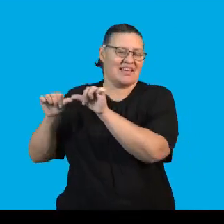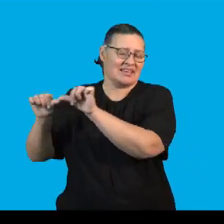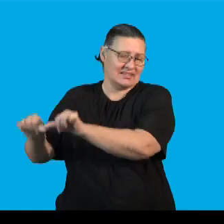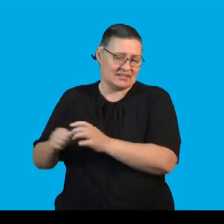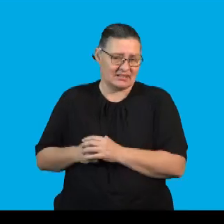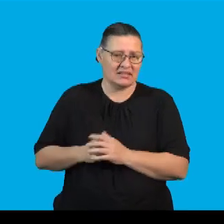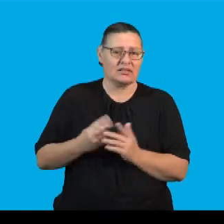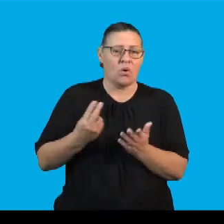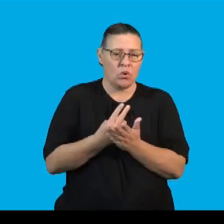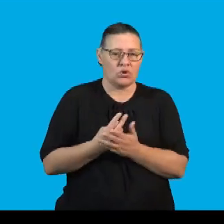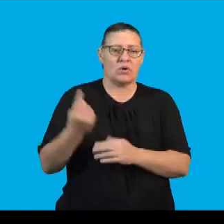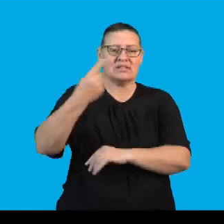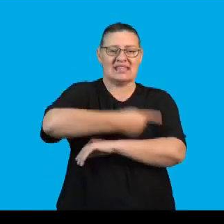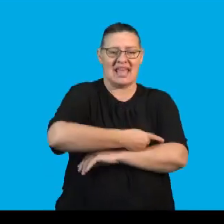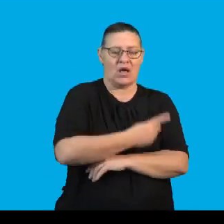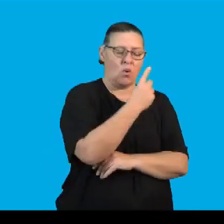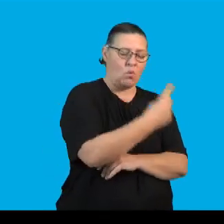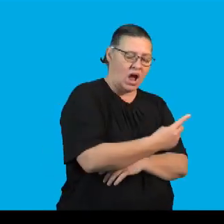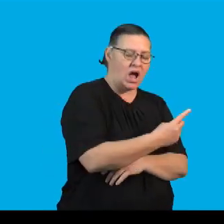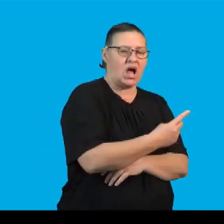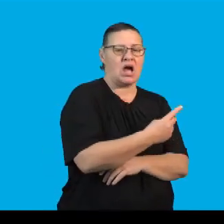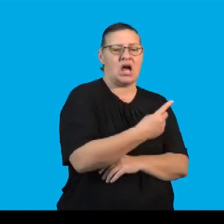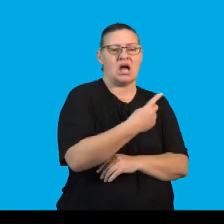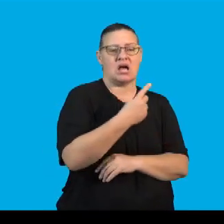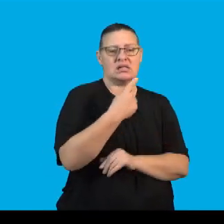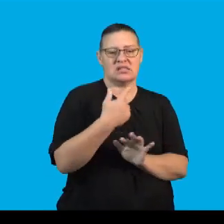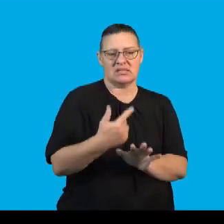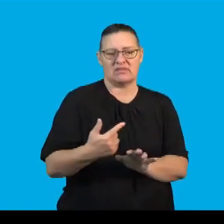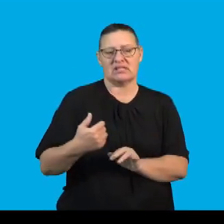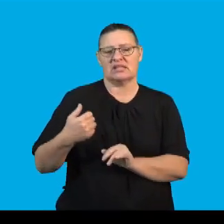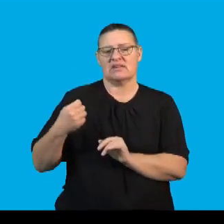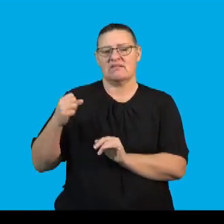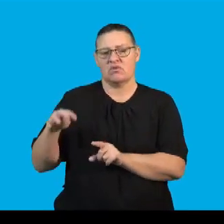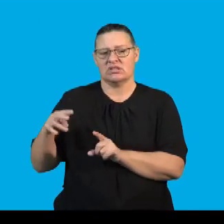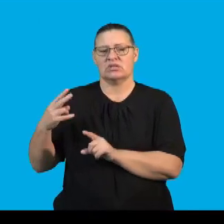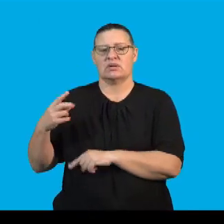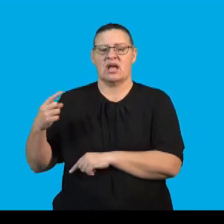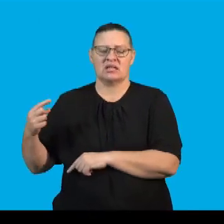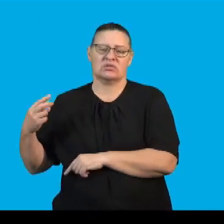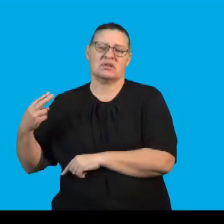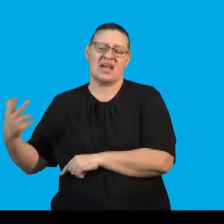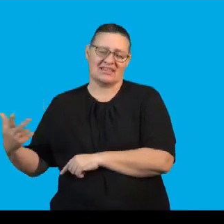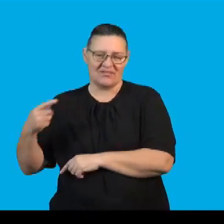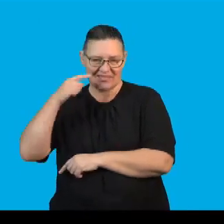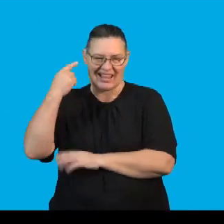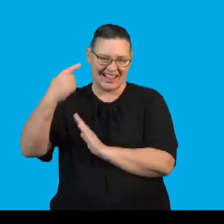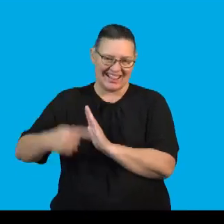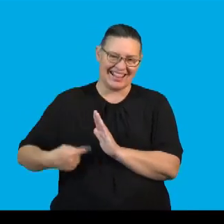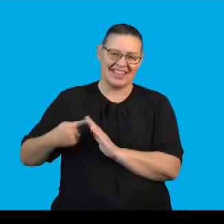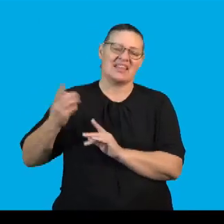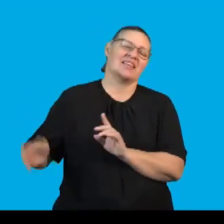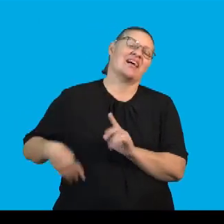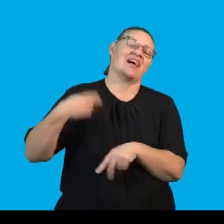also have got the days from day 1 up to day 28 of our menstrual